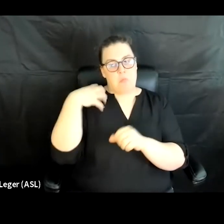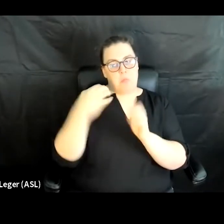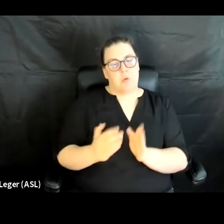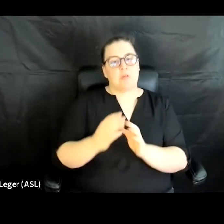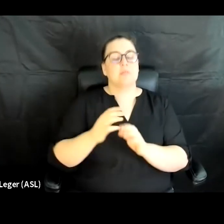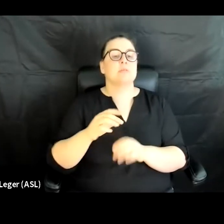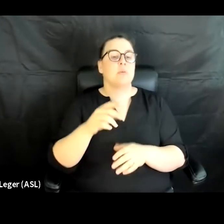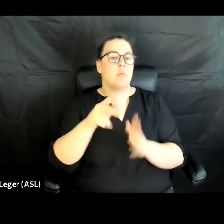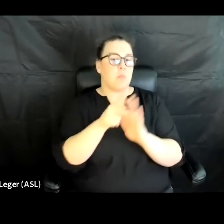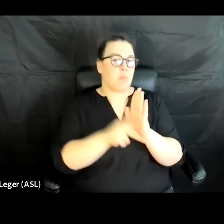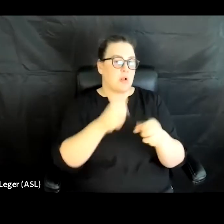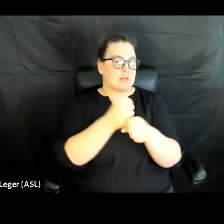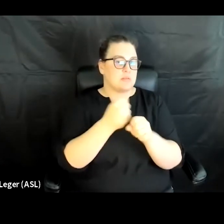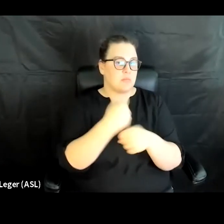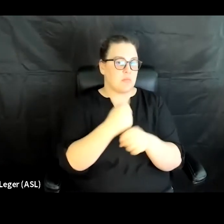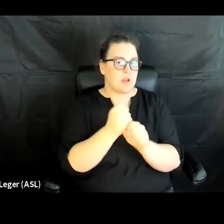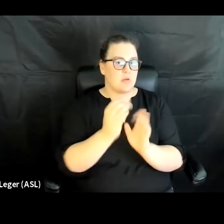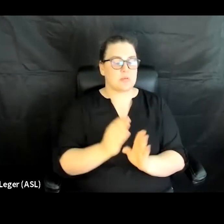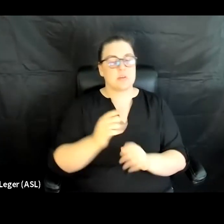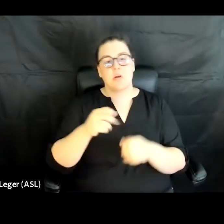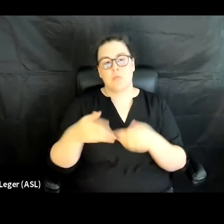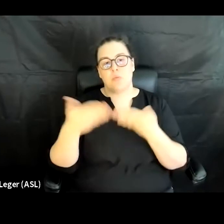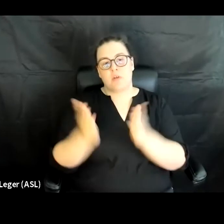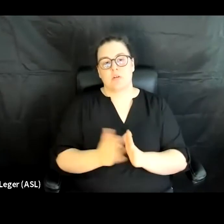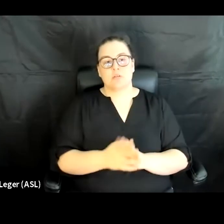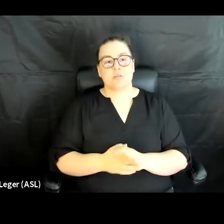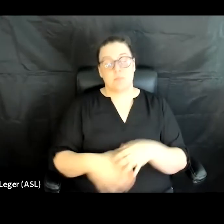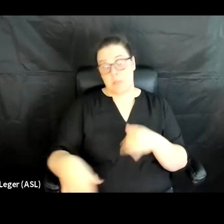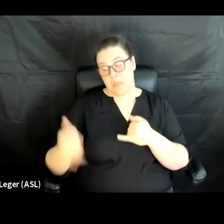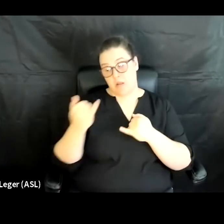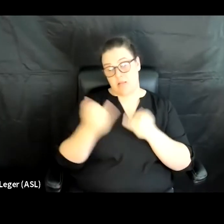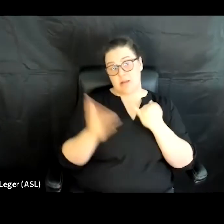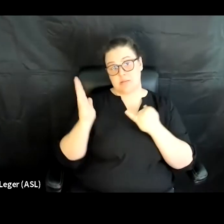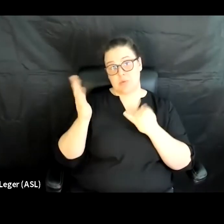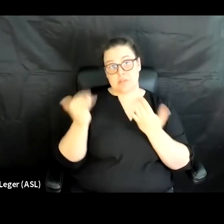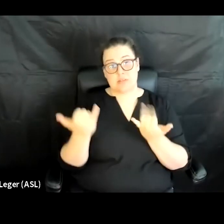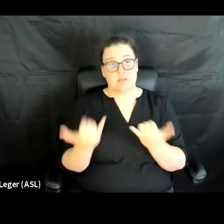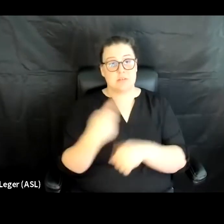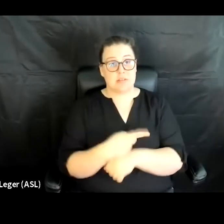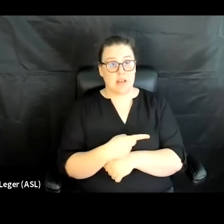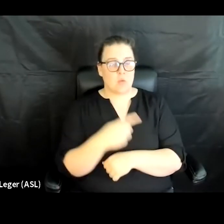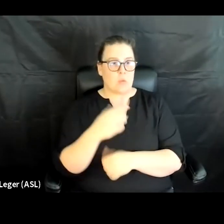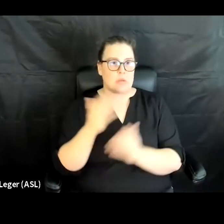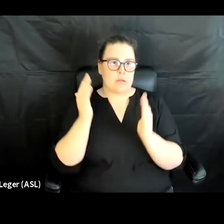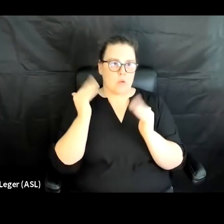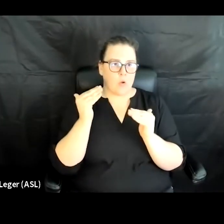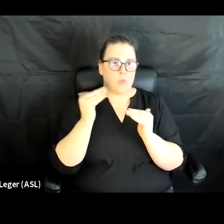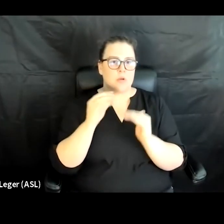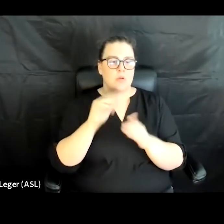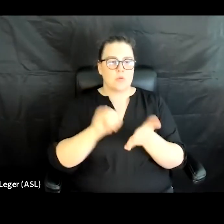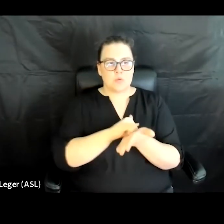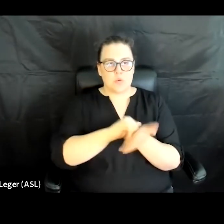formal presentation today, as Sean told you earlier, we hope to have been joined by New York State